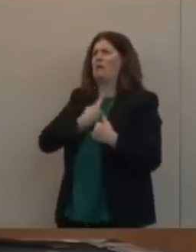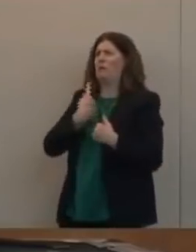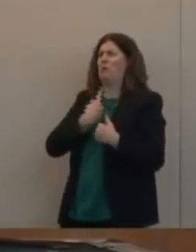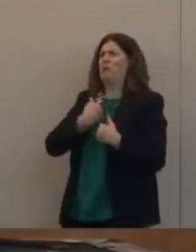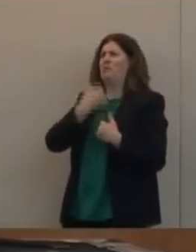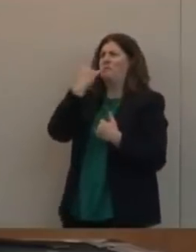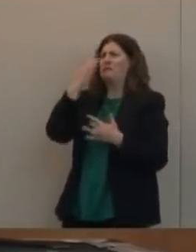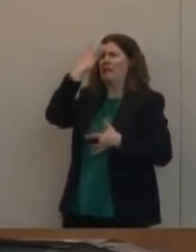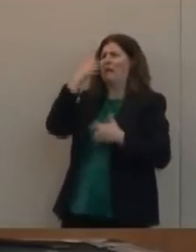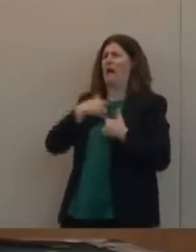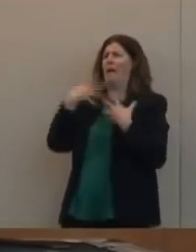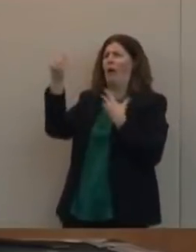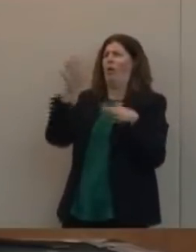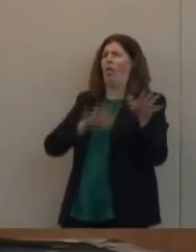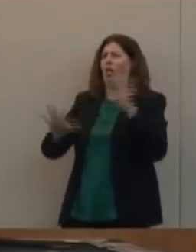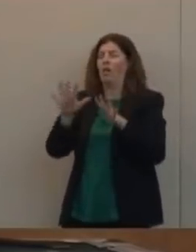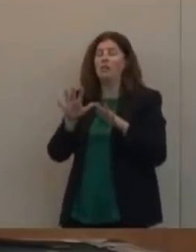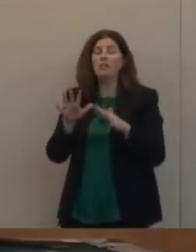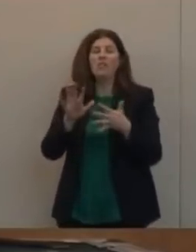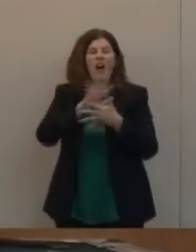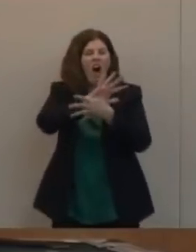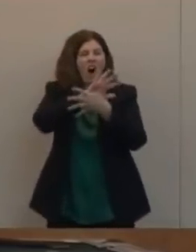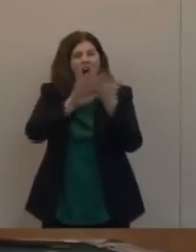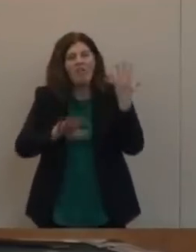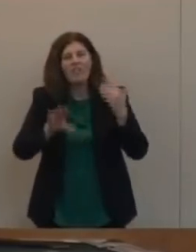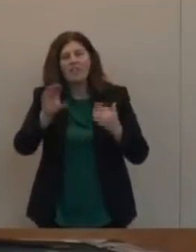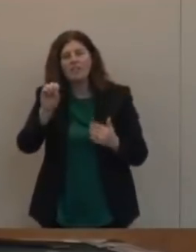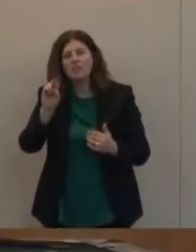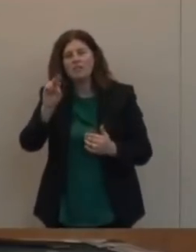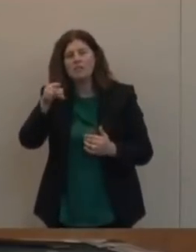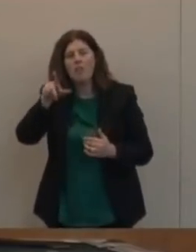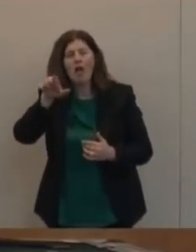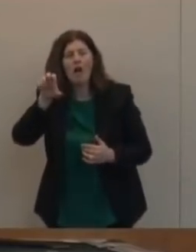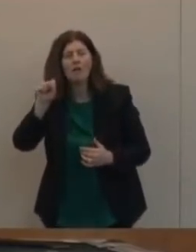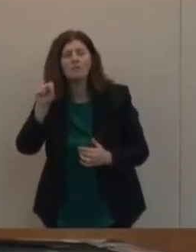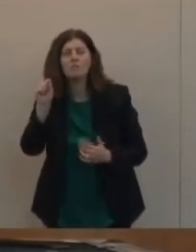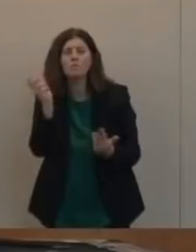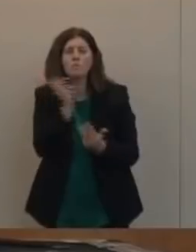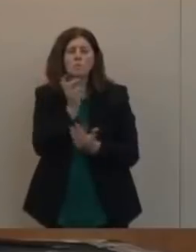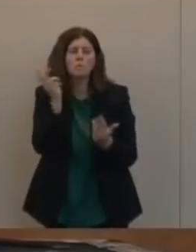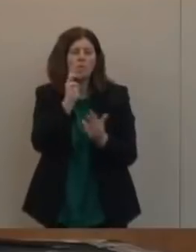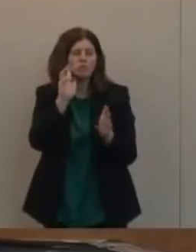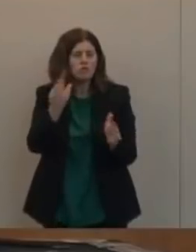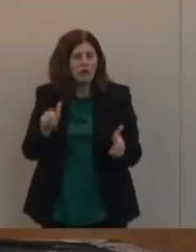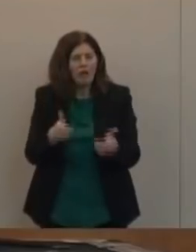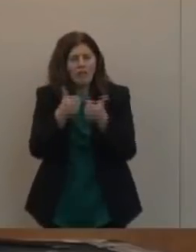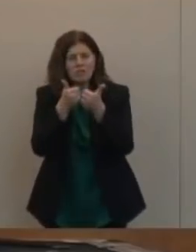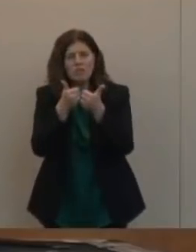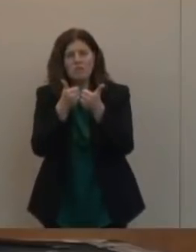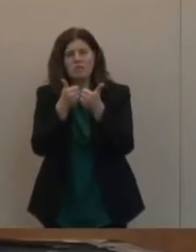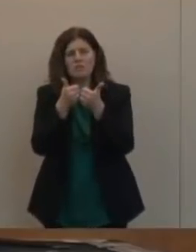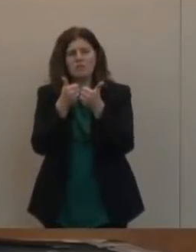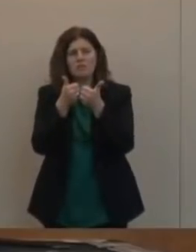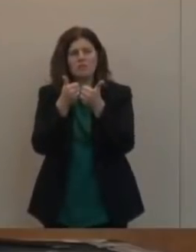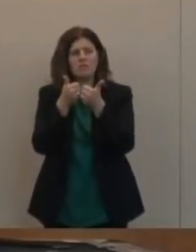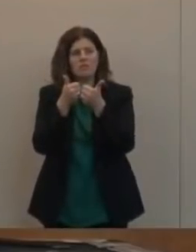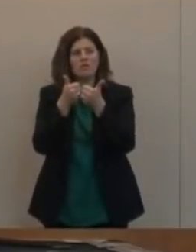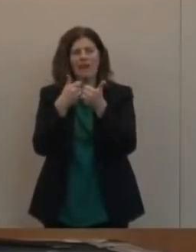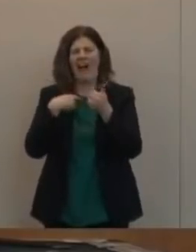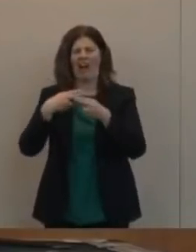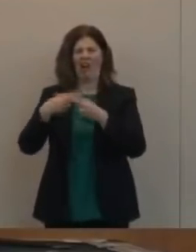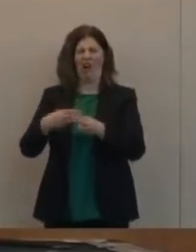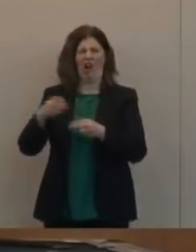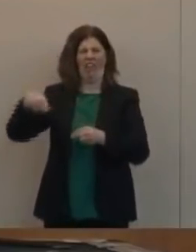self-isolate. Like all of these supplies, it has been incredibly challenging to get the, I call